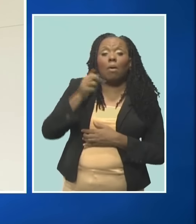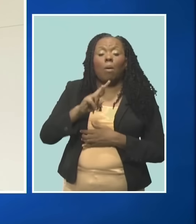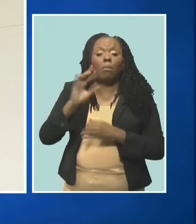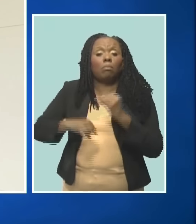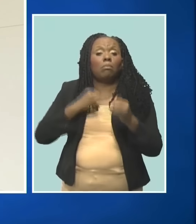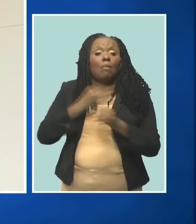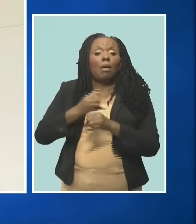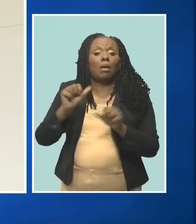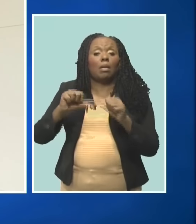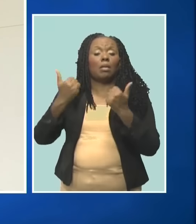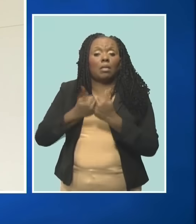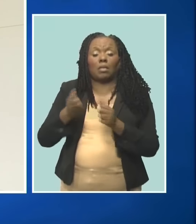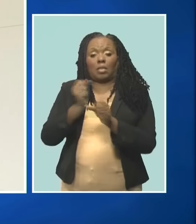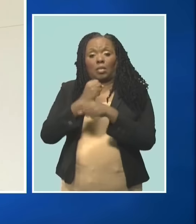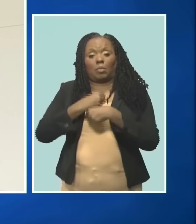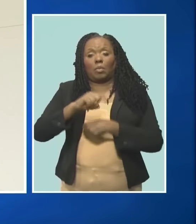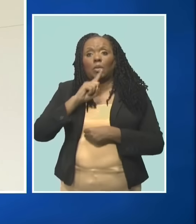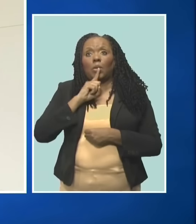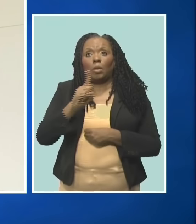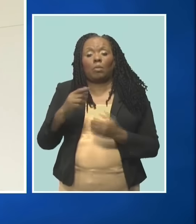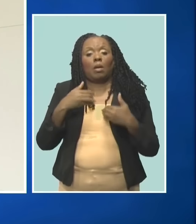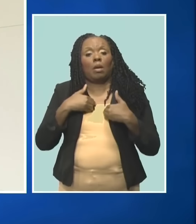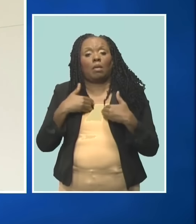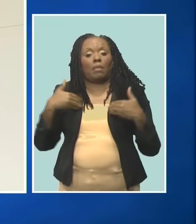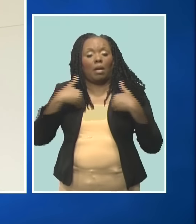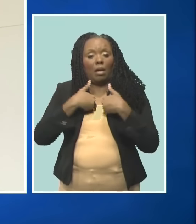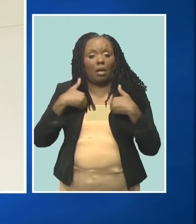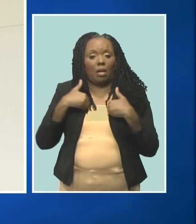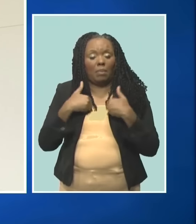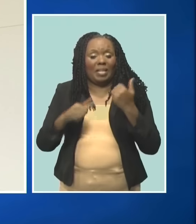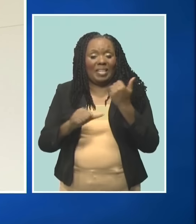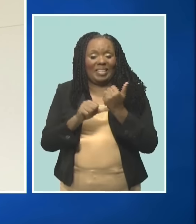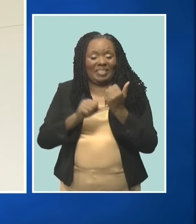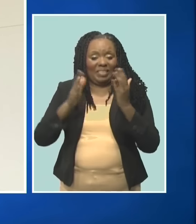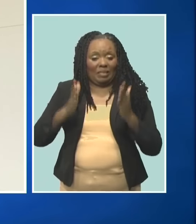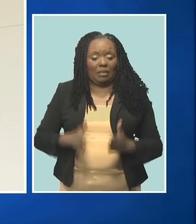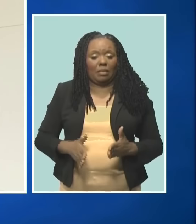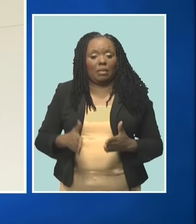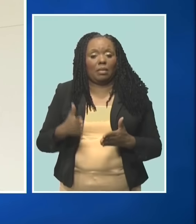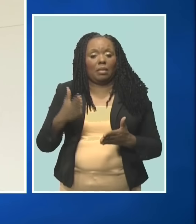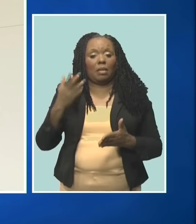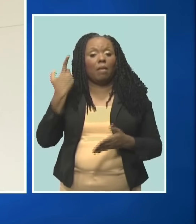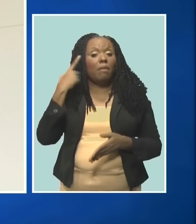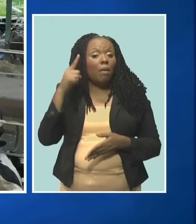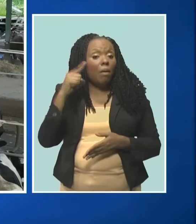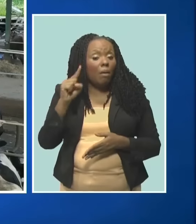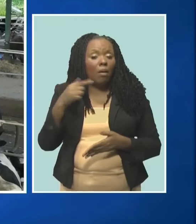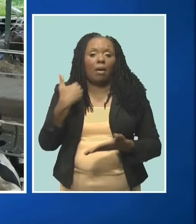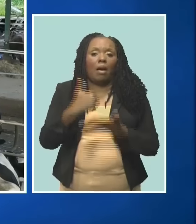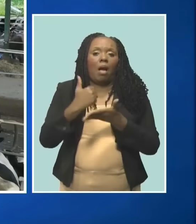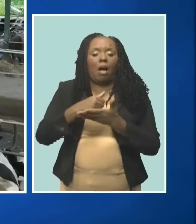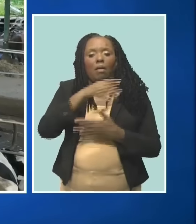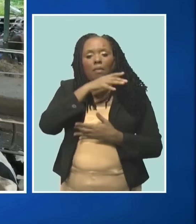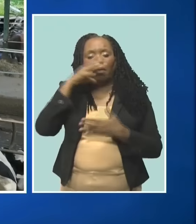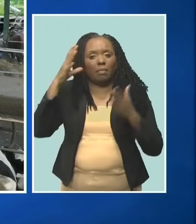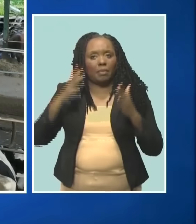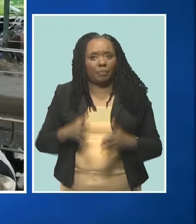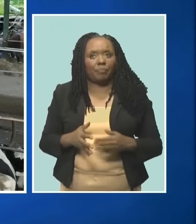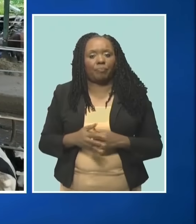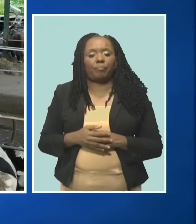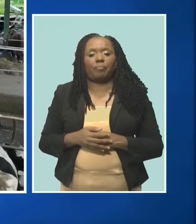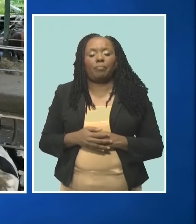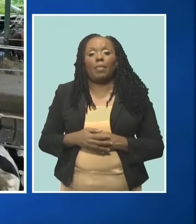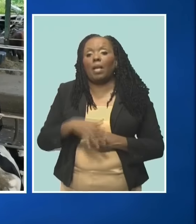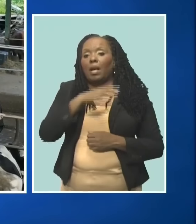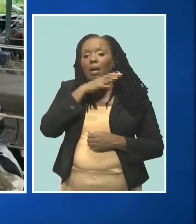make sure that we bring in veterinary assistance to assist the farmers in the case that we run into any difficulties. Earlier this year, Agriculture